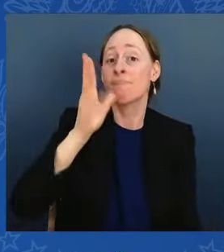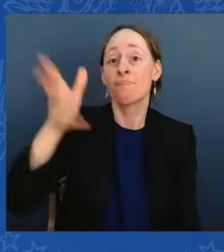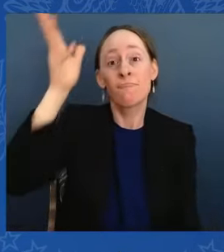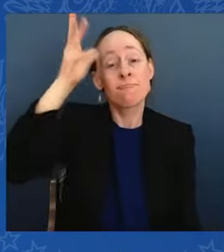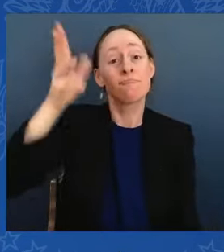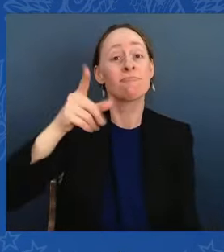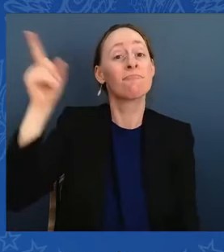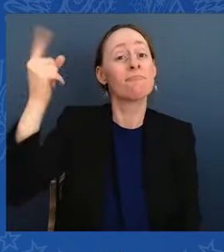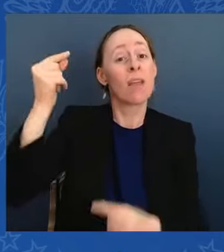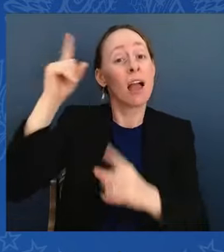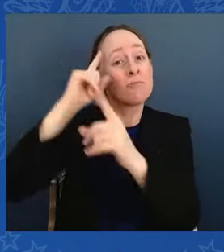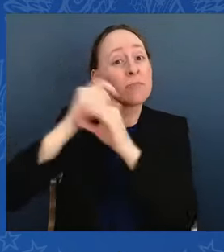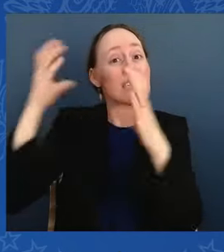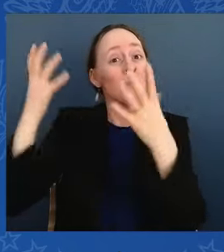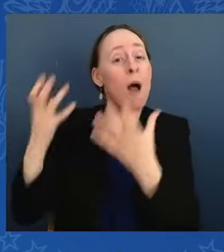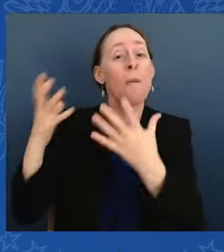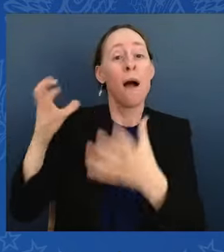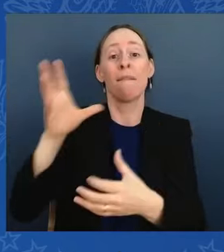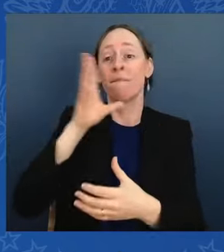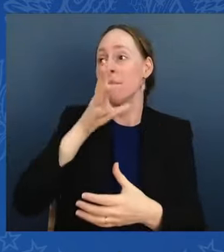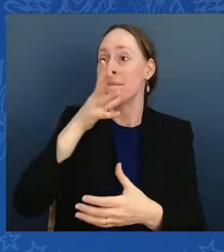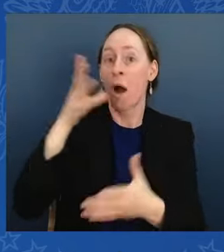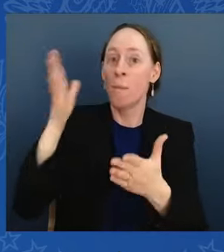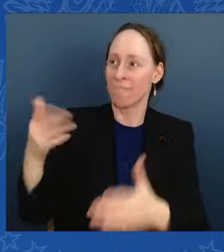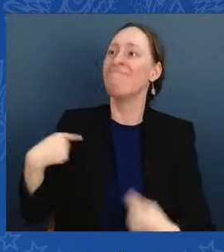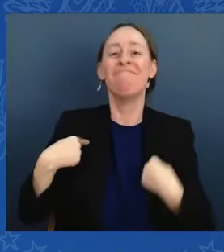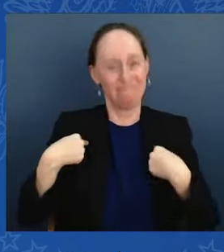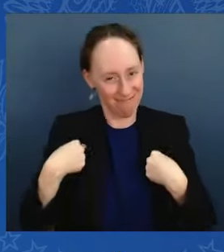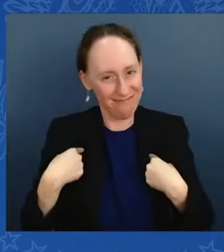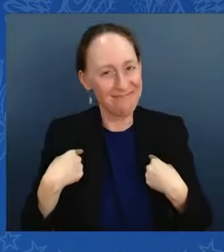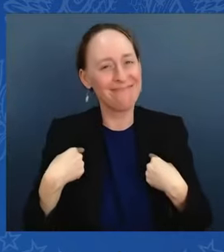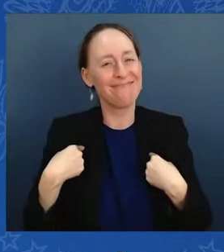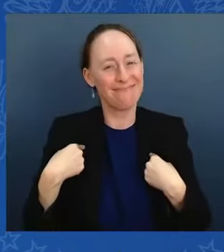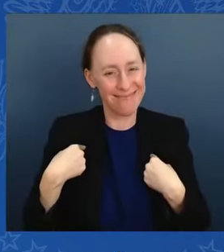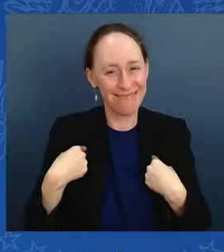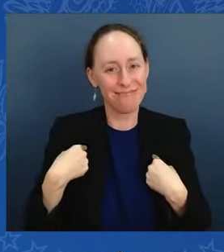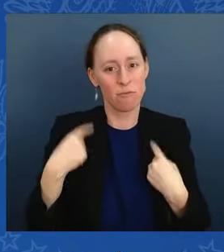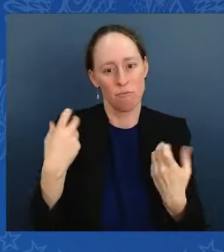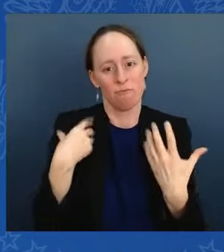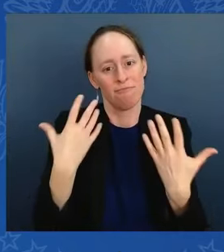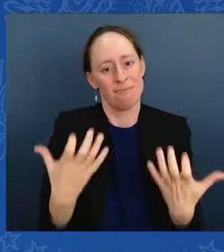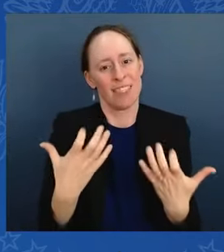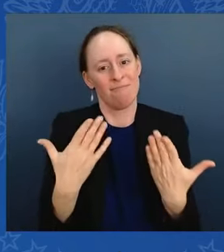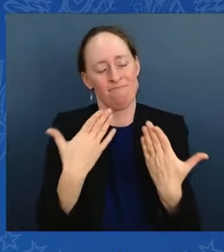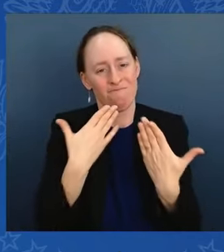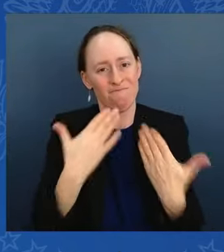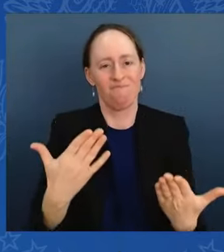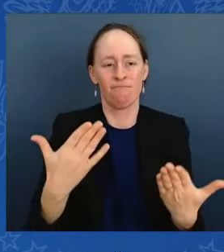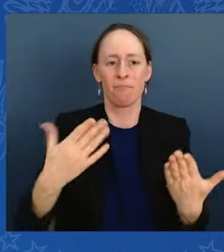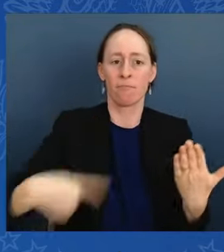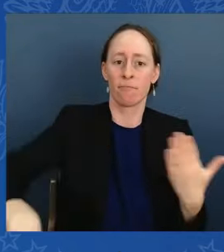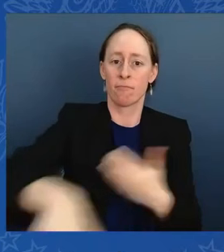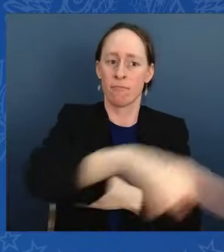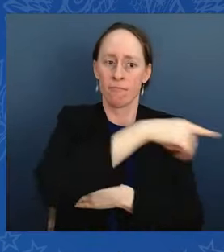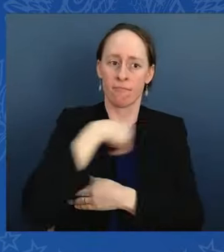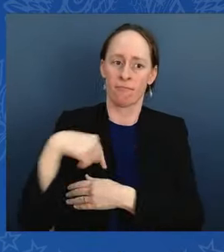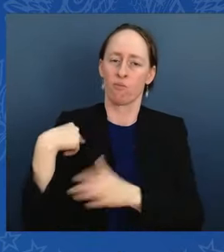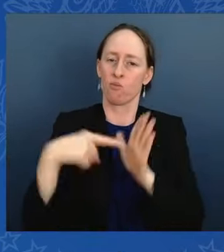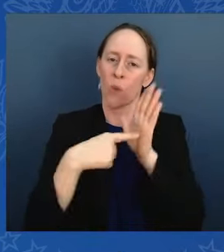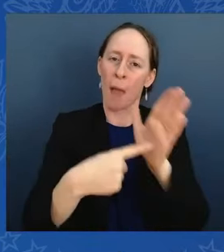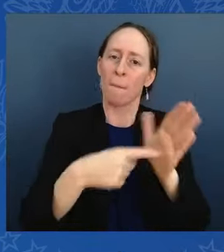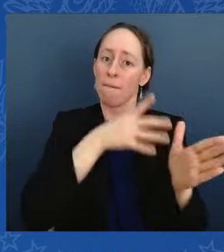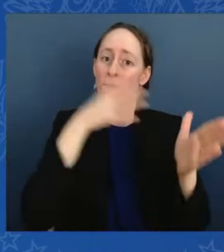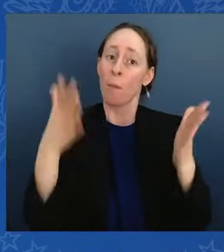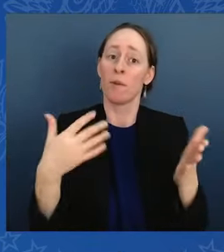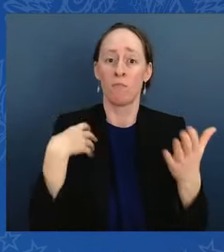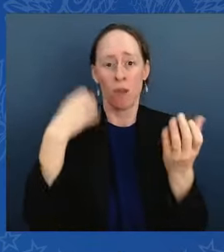this opportunity to speak in behalf of all farmers, but especially the small farmers, the minority farmers, the indigenous farmers, the black farmers,